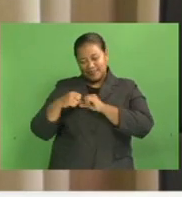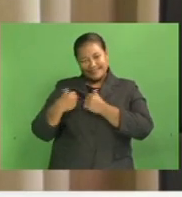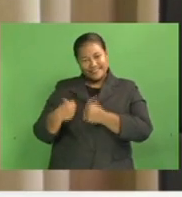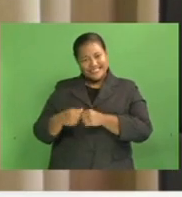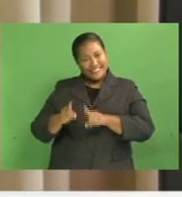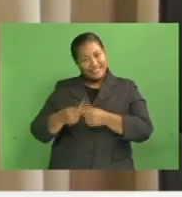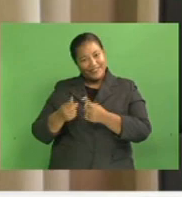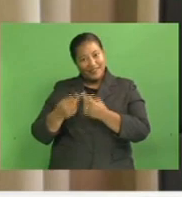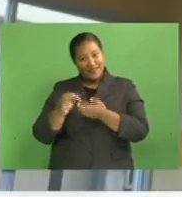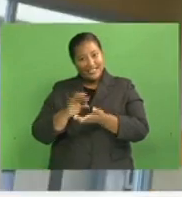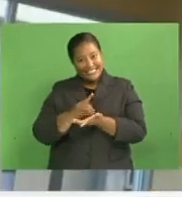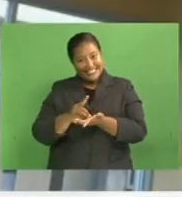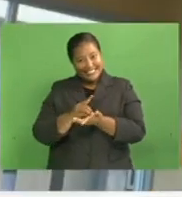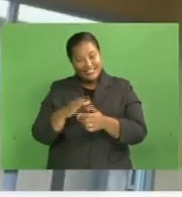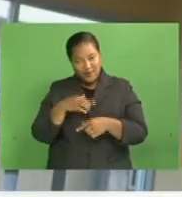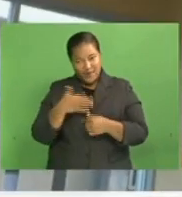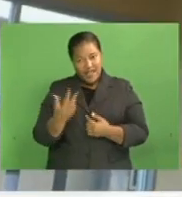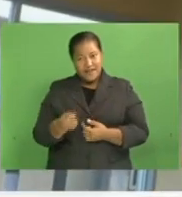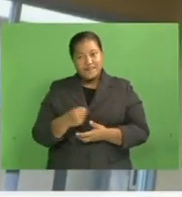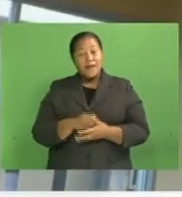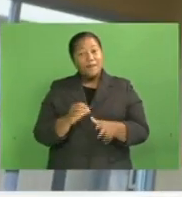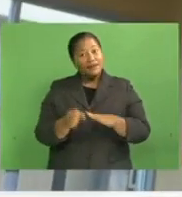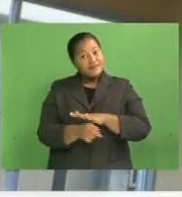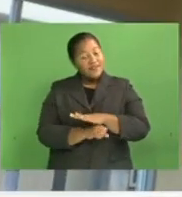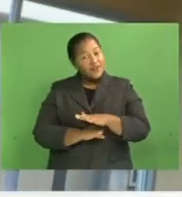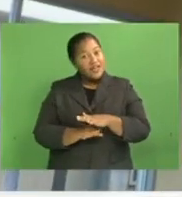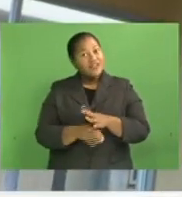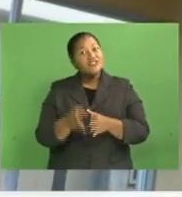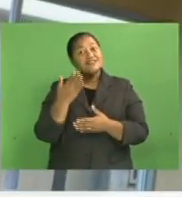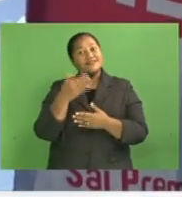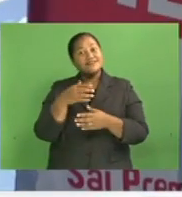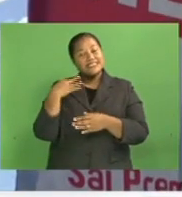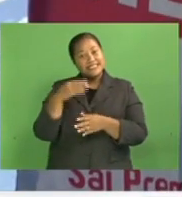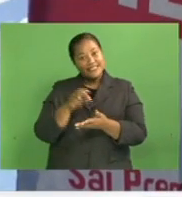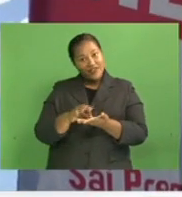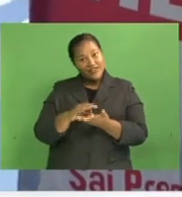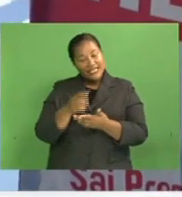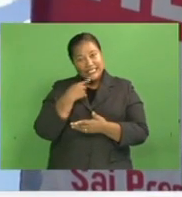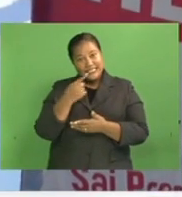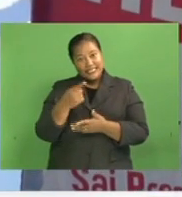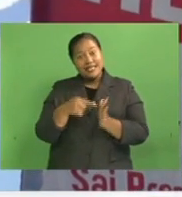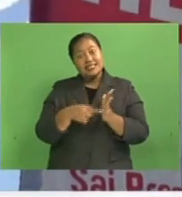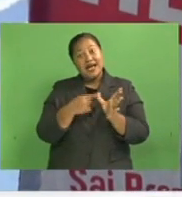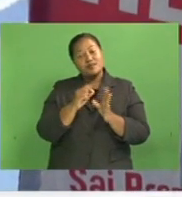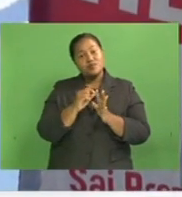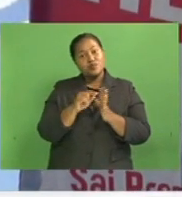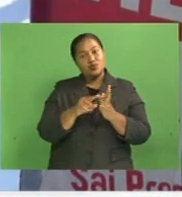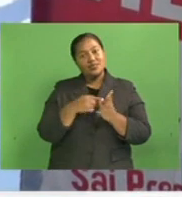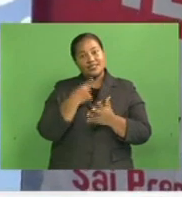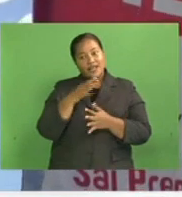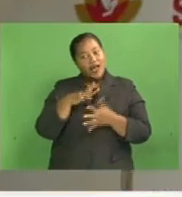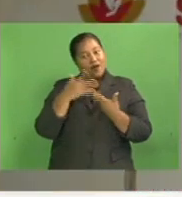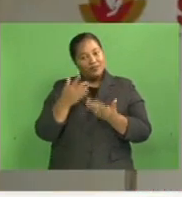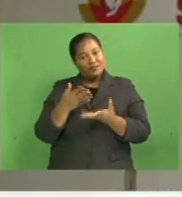picked up when they have their echoes. Foundation Secretary Rimal Tapu says they are maximizing They held on-wheel programs to help those in